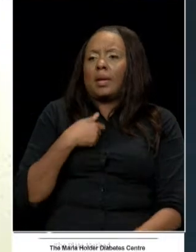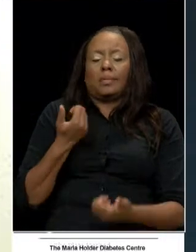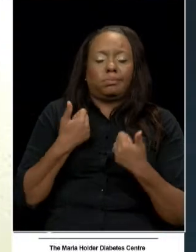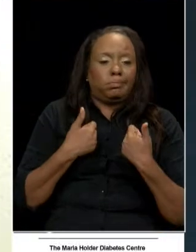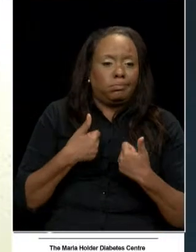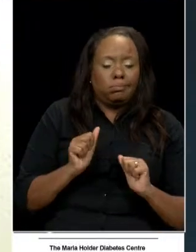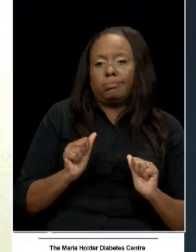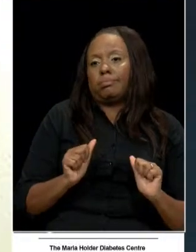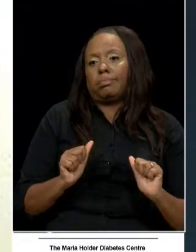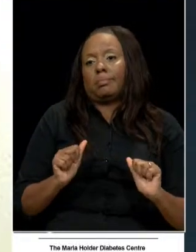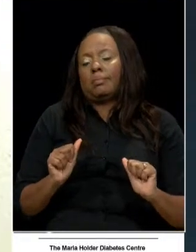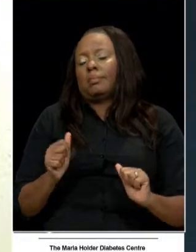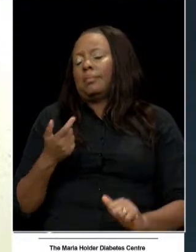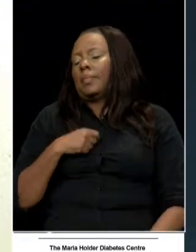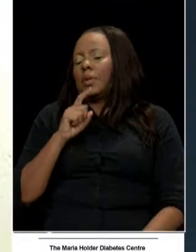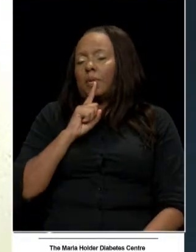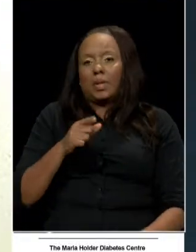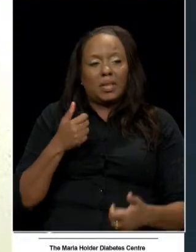to